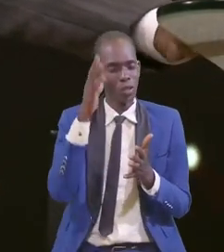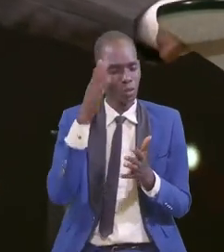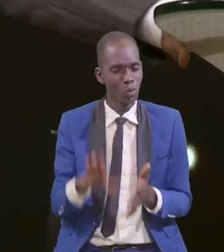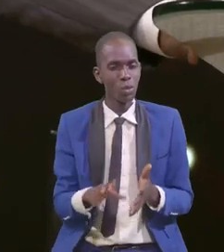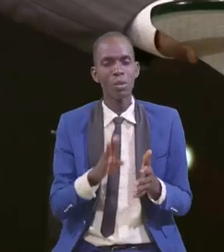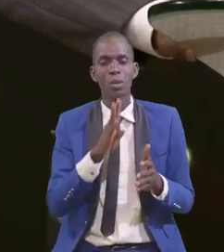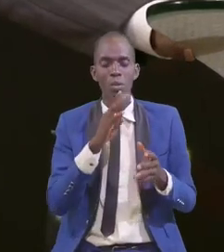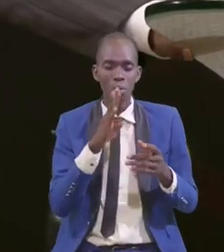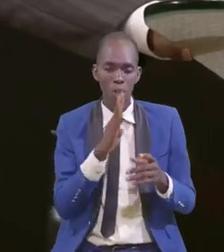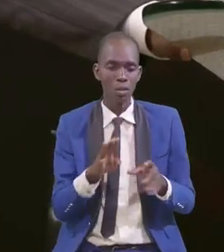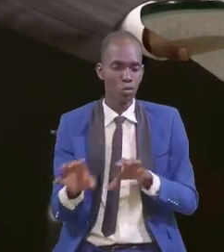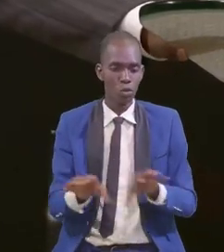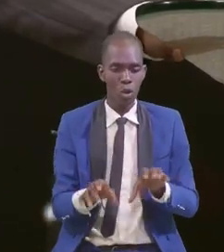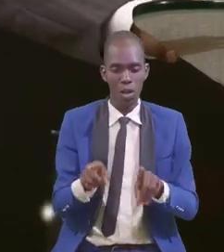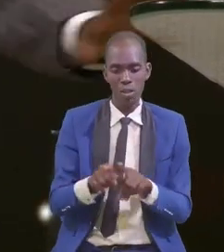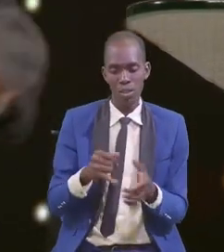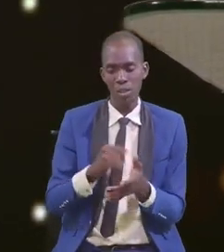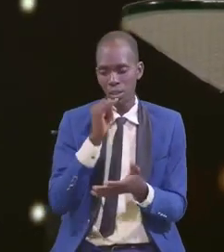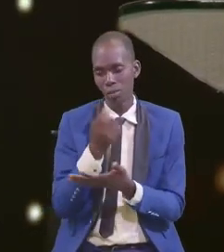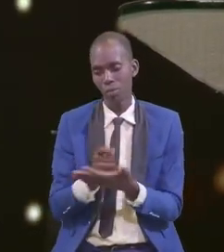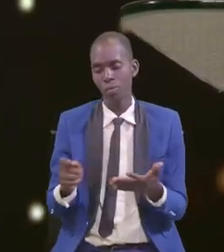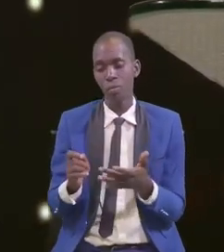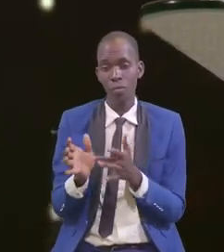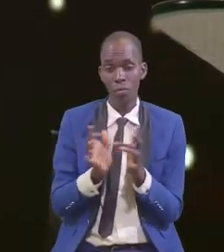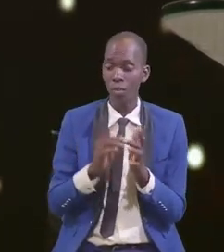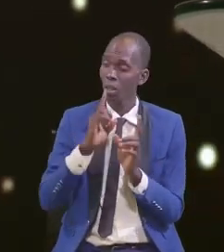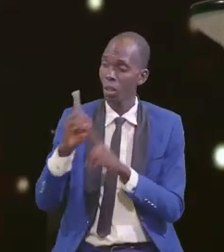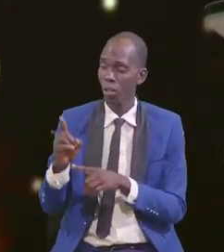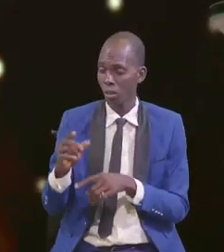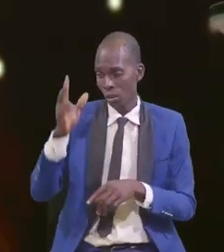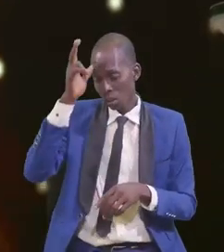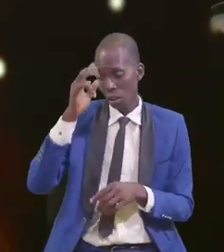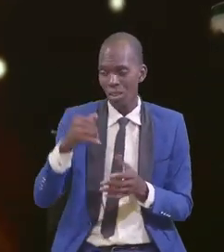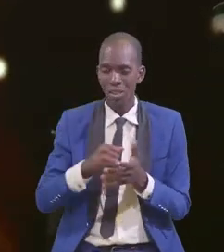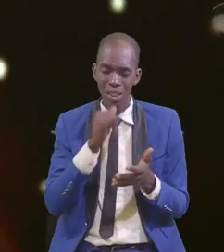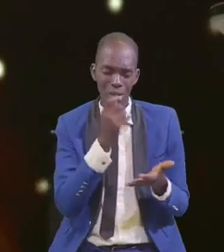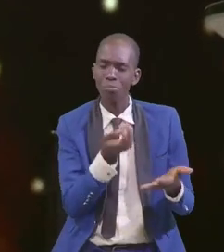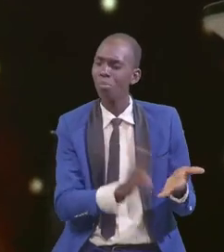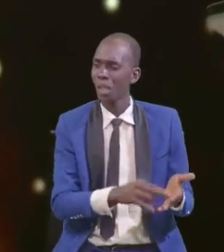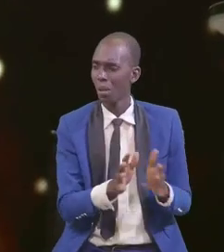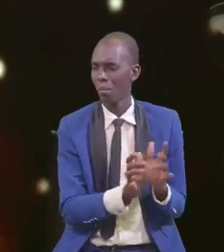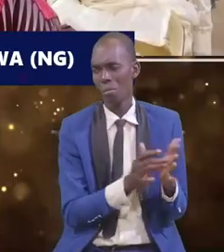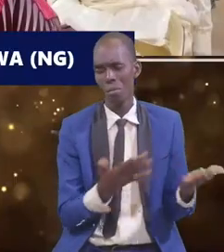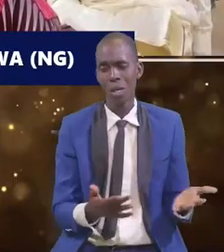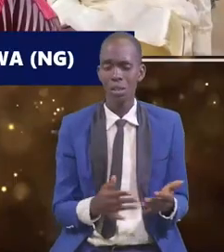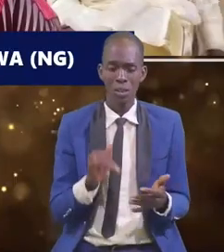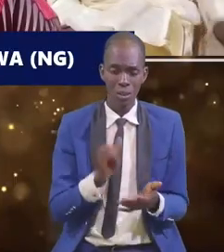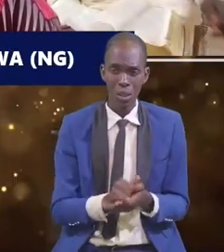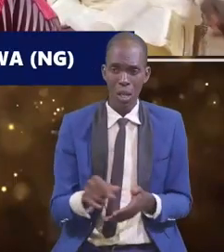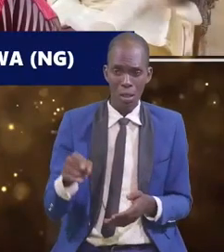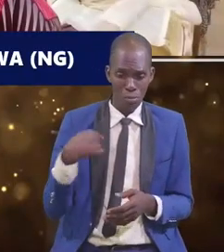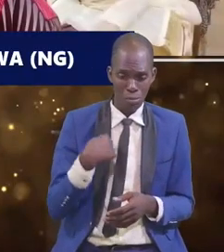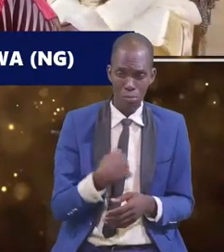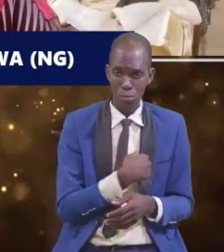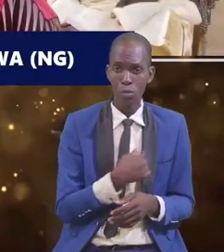been reaching. It is reaching. Thou shalt worship the Lord thy God, and him